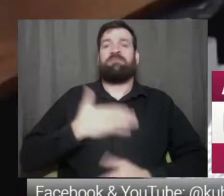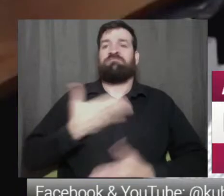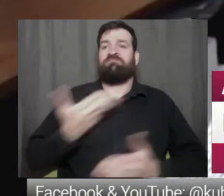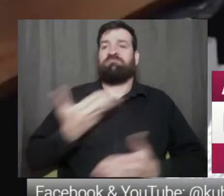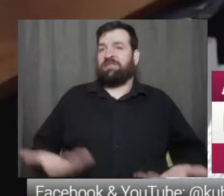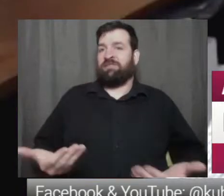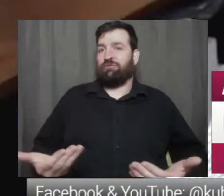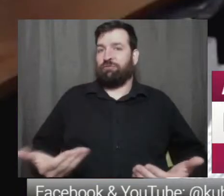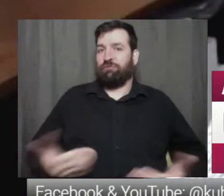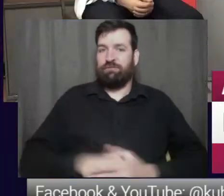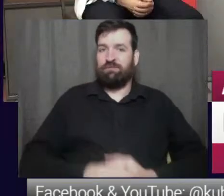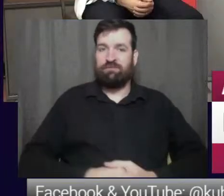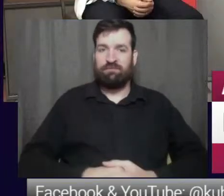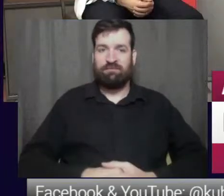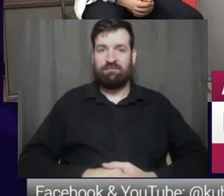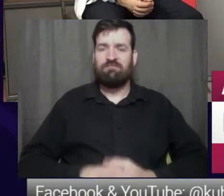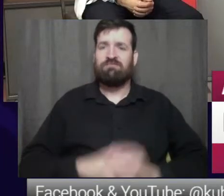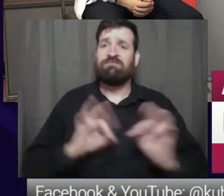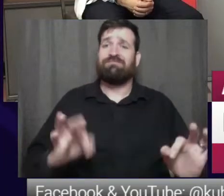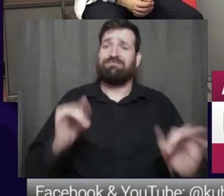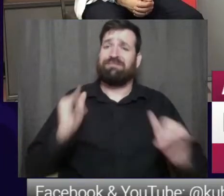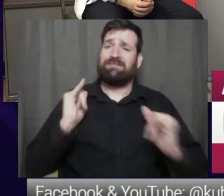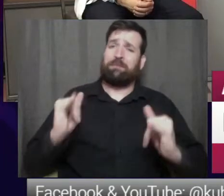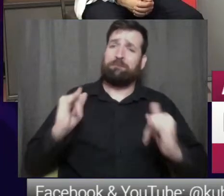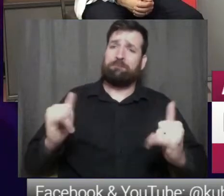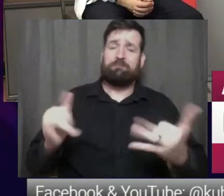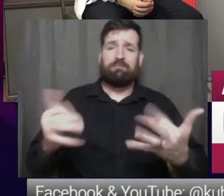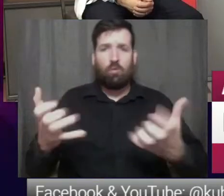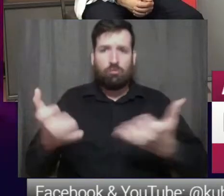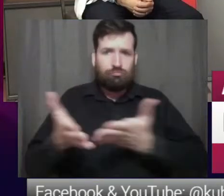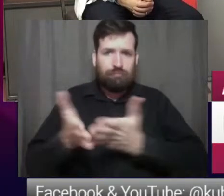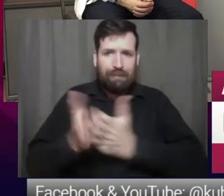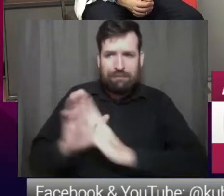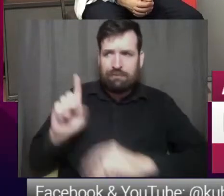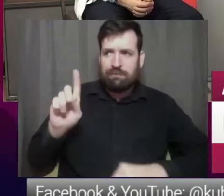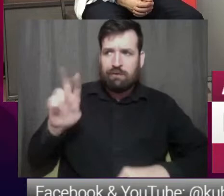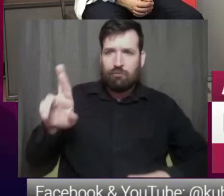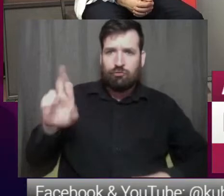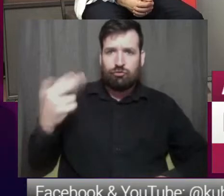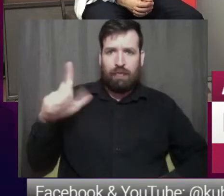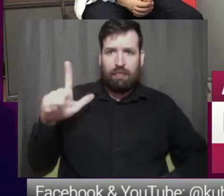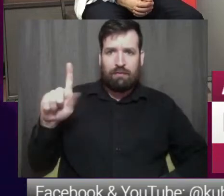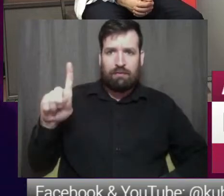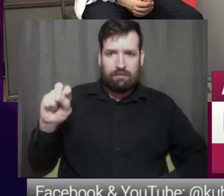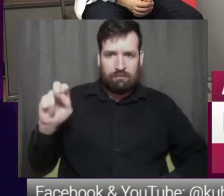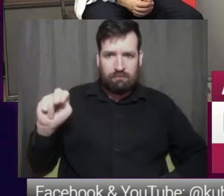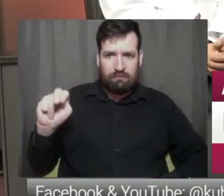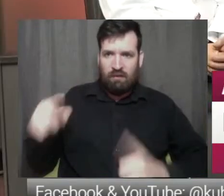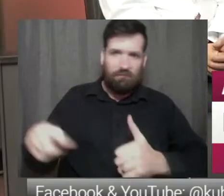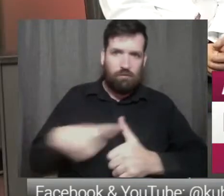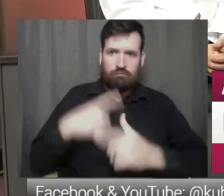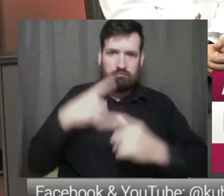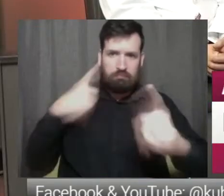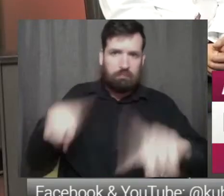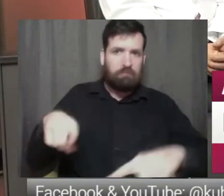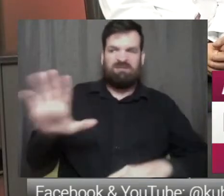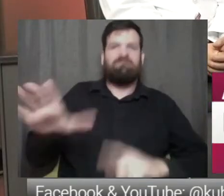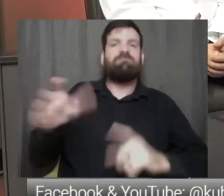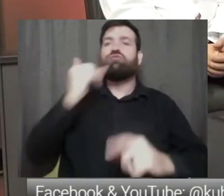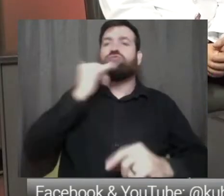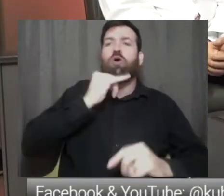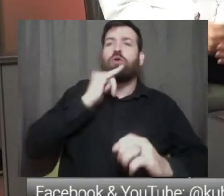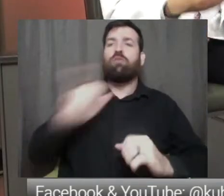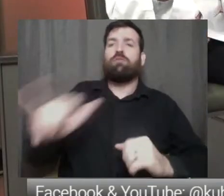today. Oh, so are we. I want to ask Dr. Sheldon, right out of the gate, what exactly was wrong with Jeff's heart? Yeah, so